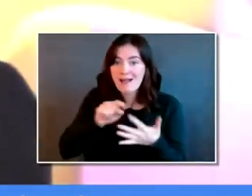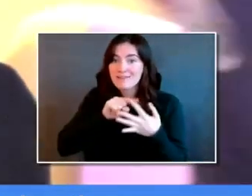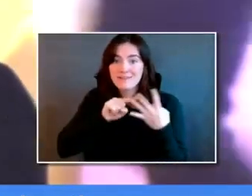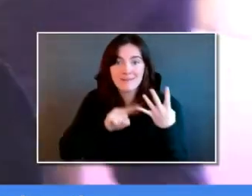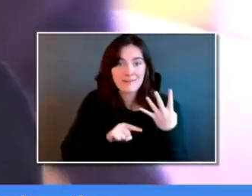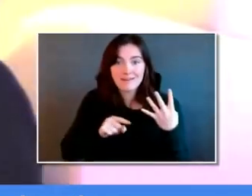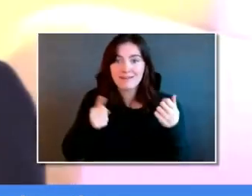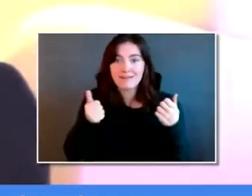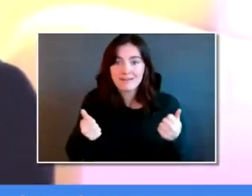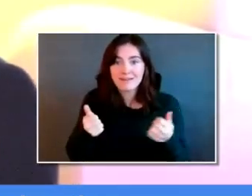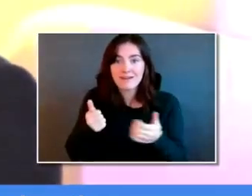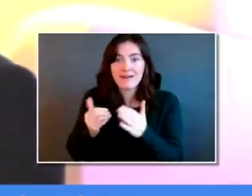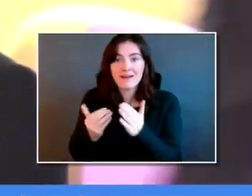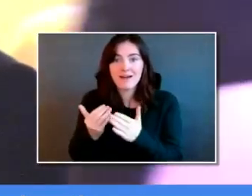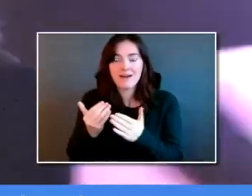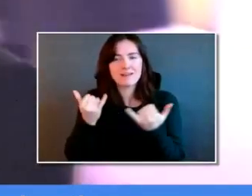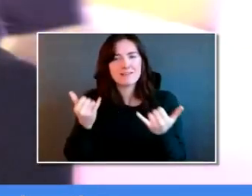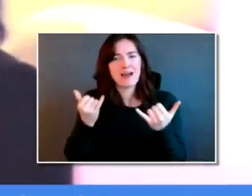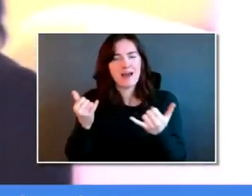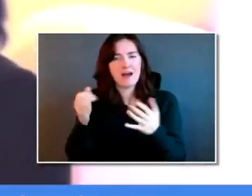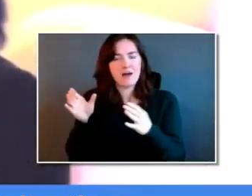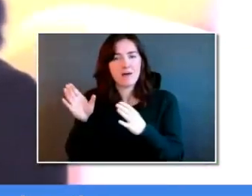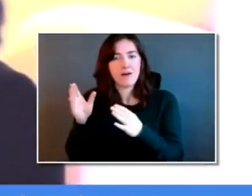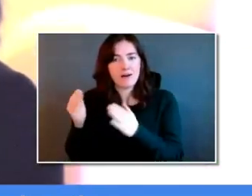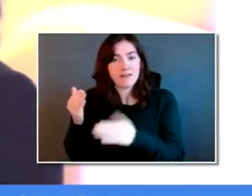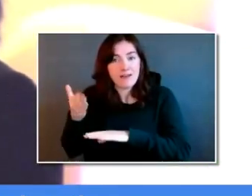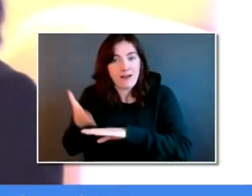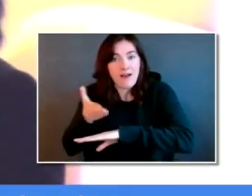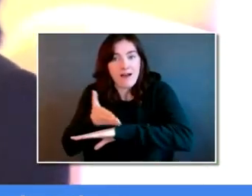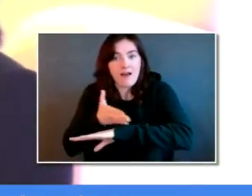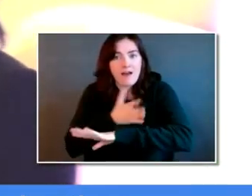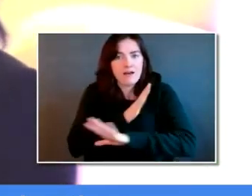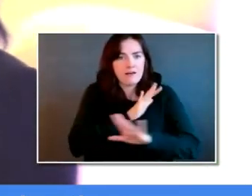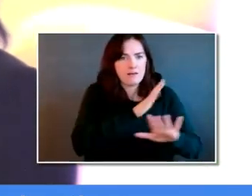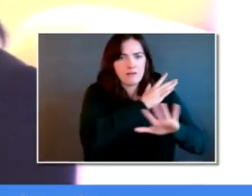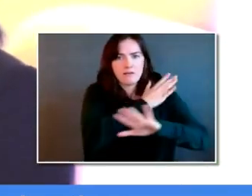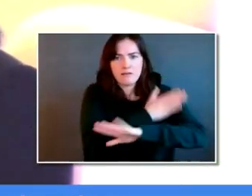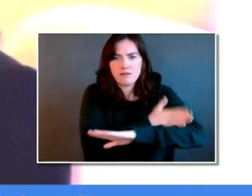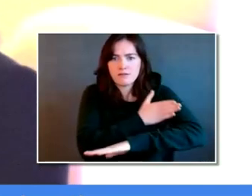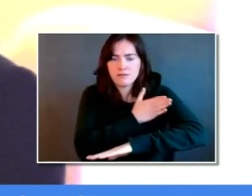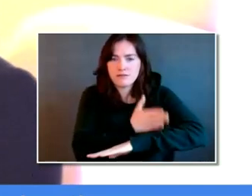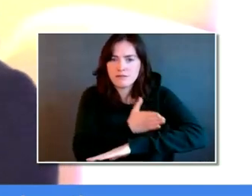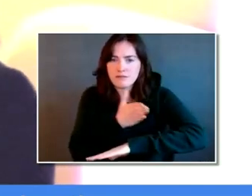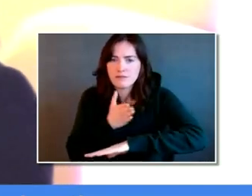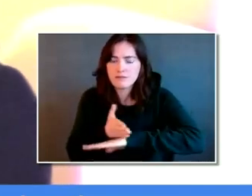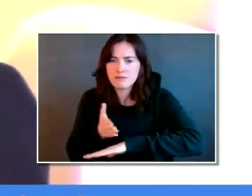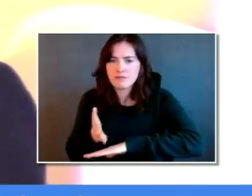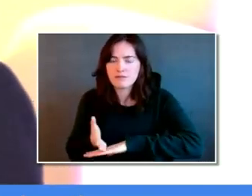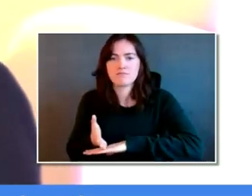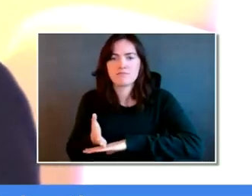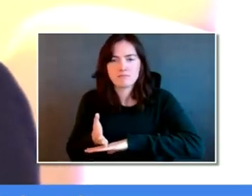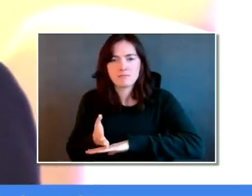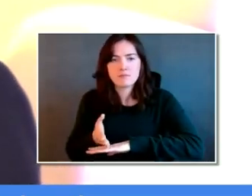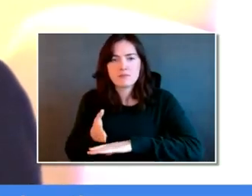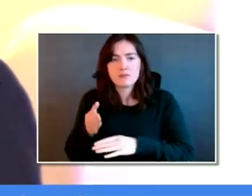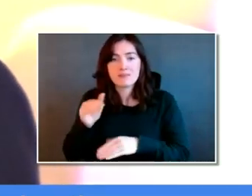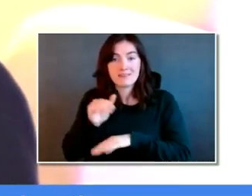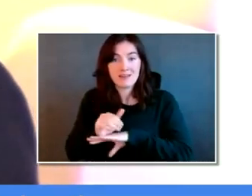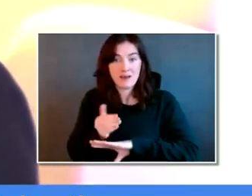country was regressing. The night before Dr. King was assassinated, he told a crowd